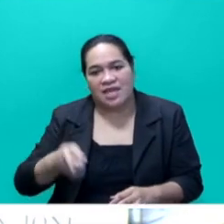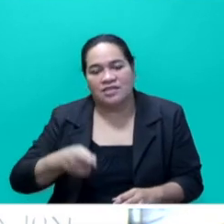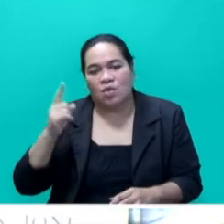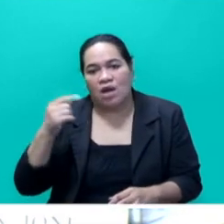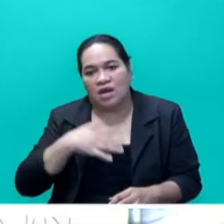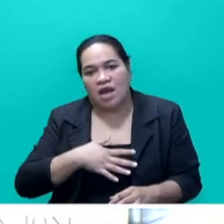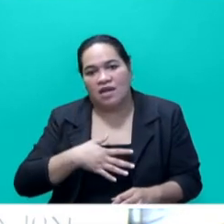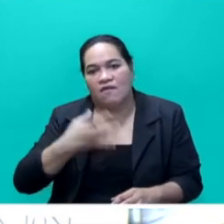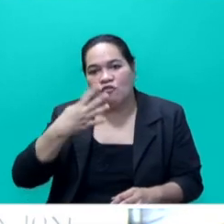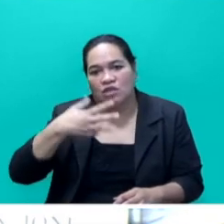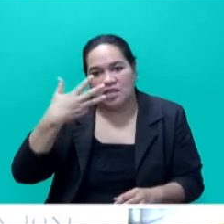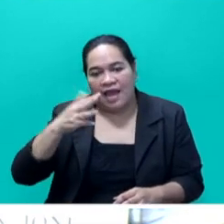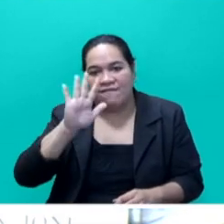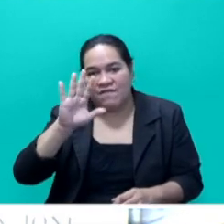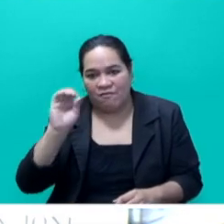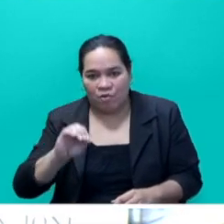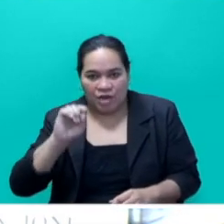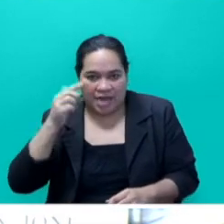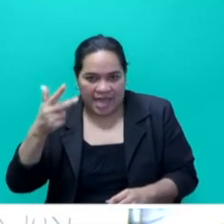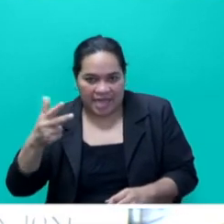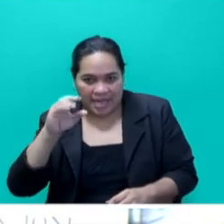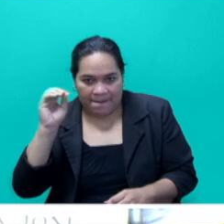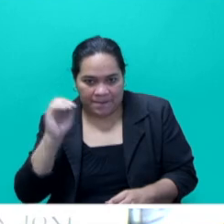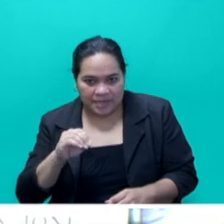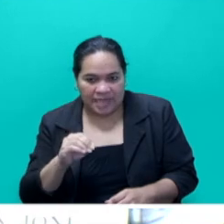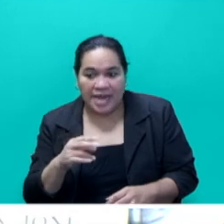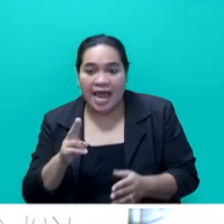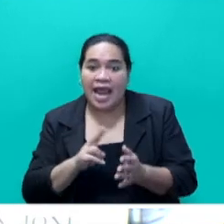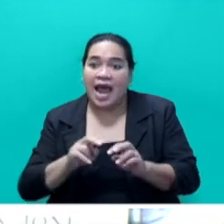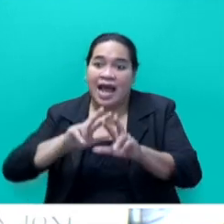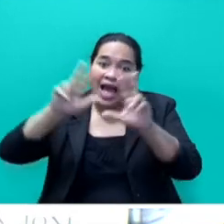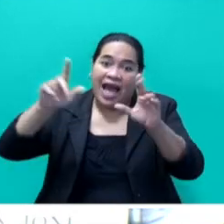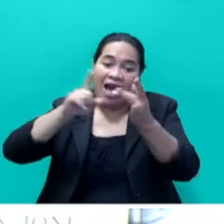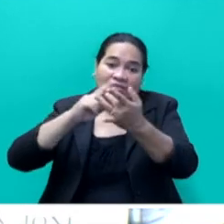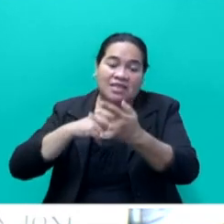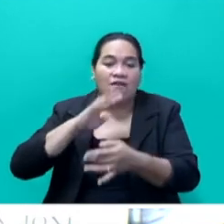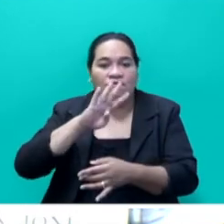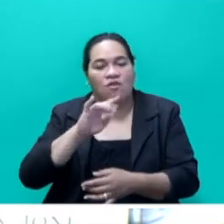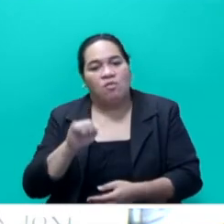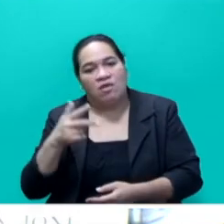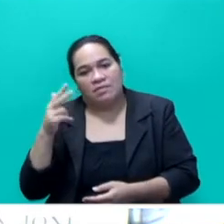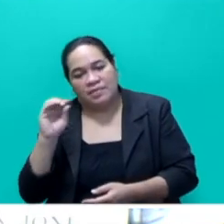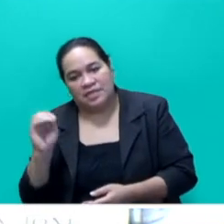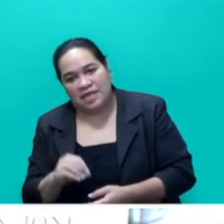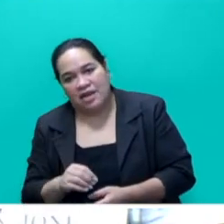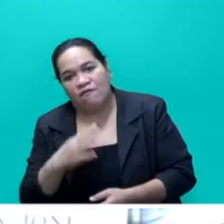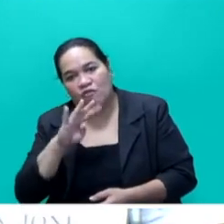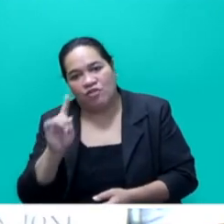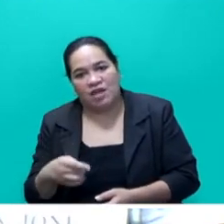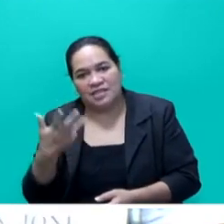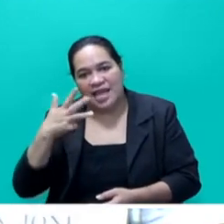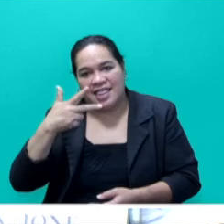17,149 people, 5.8%, and outside Vitilevu was 1.4%, which is 4,098